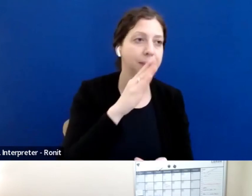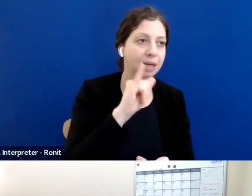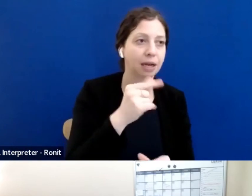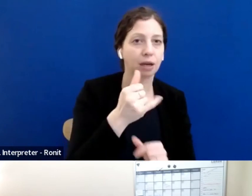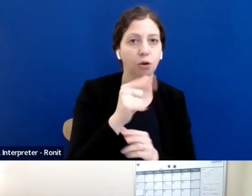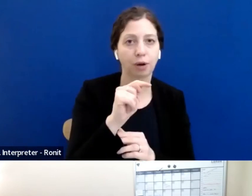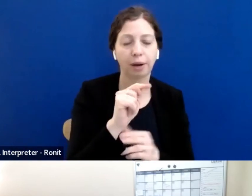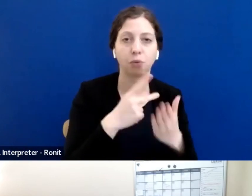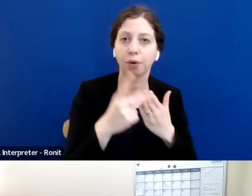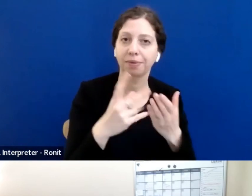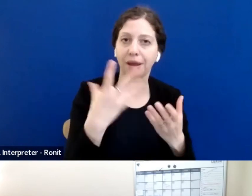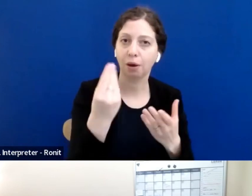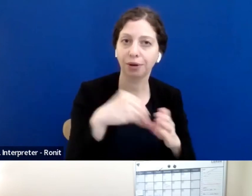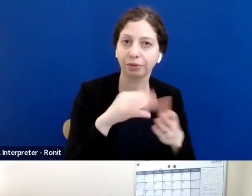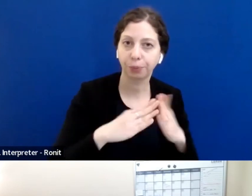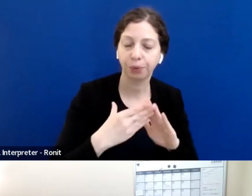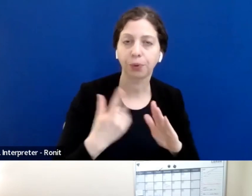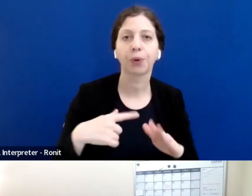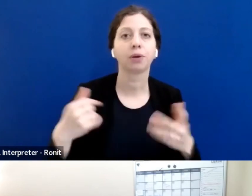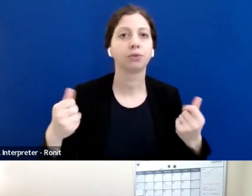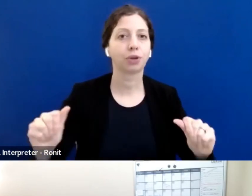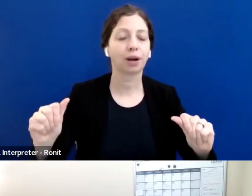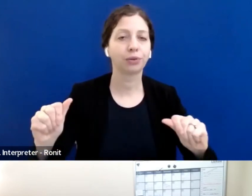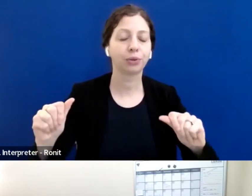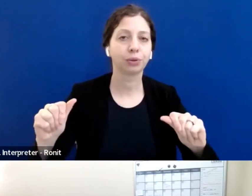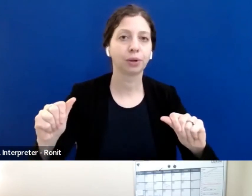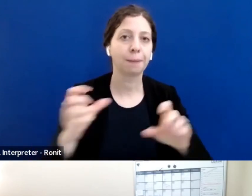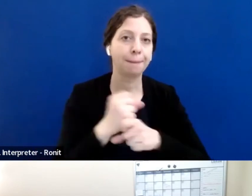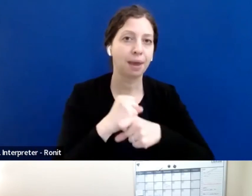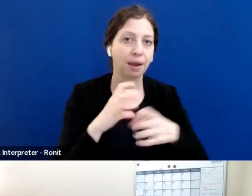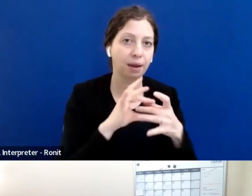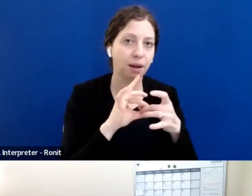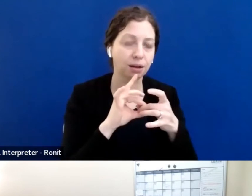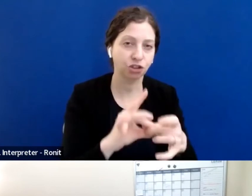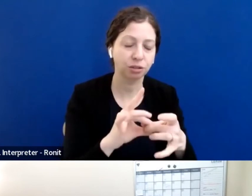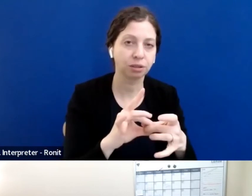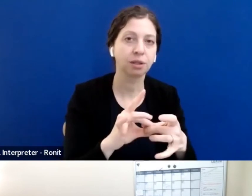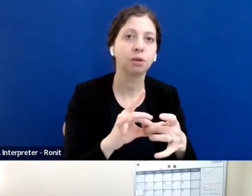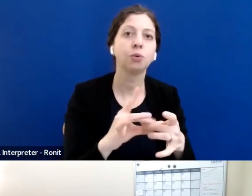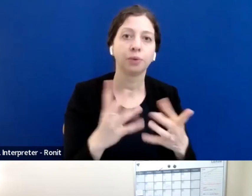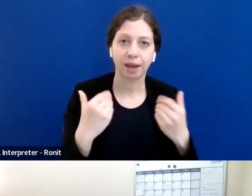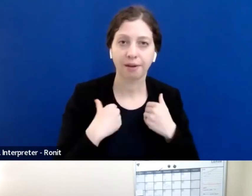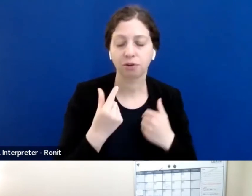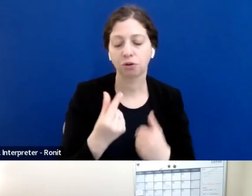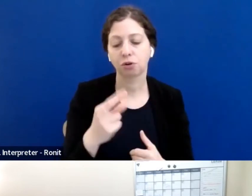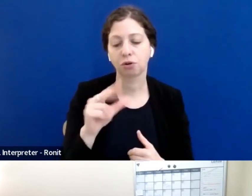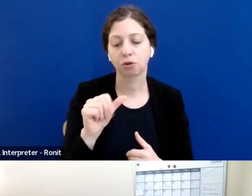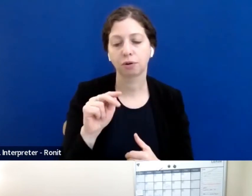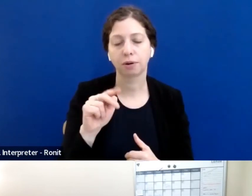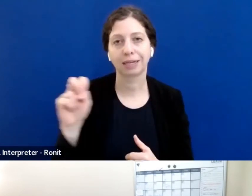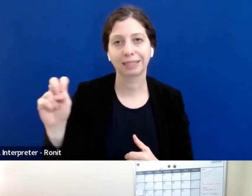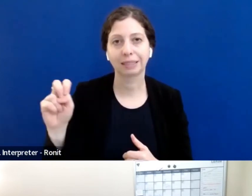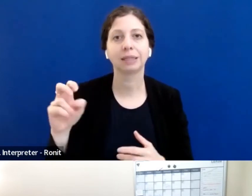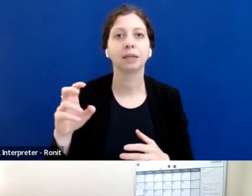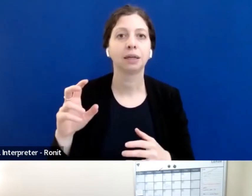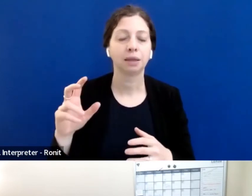in the community. And we are trying to make that connection. We have grantees that want to work with